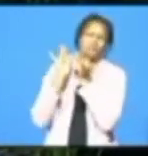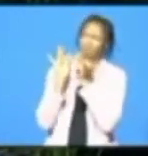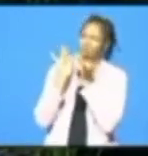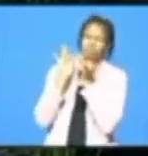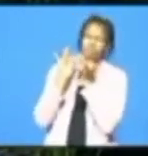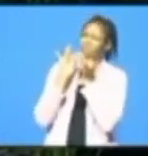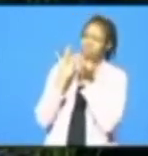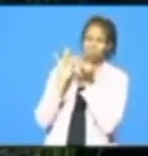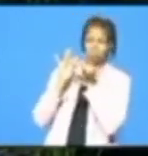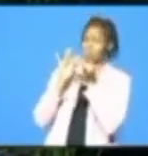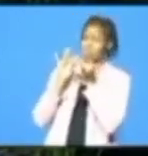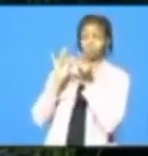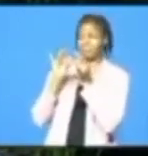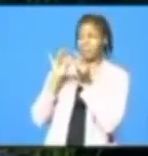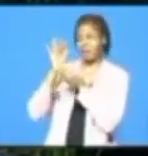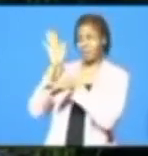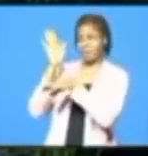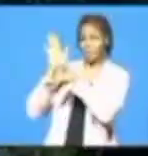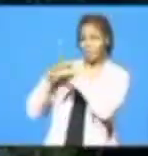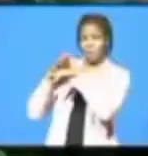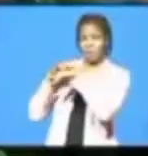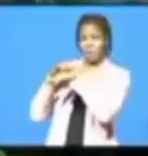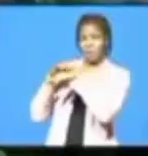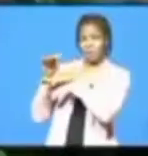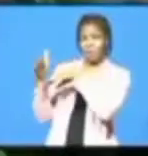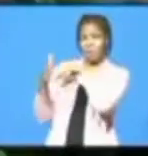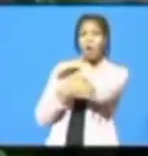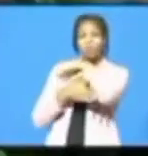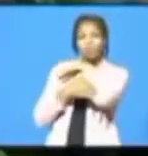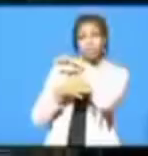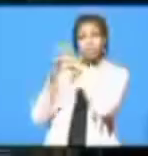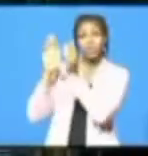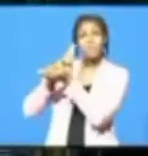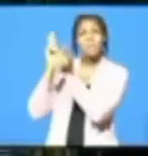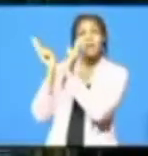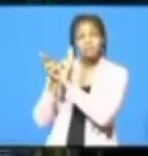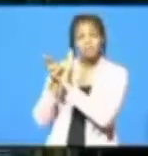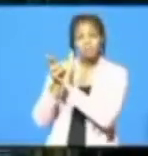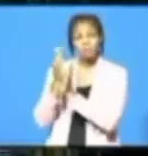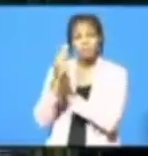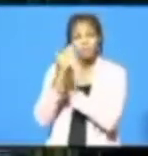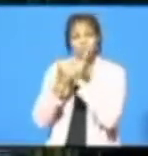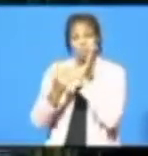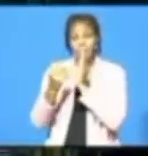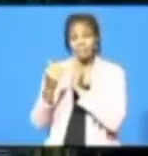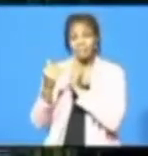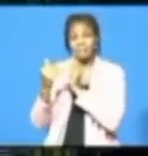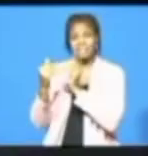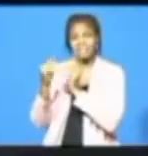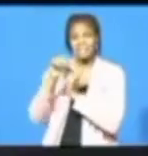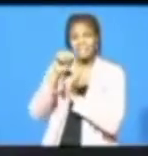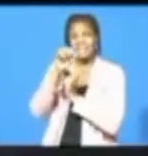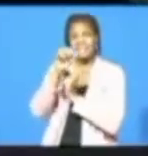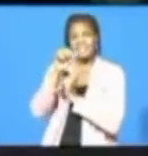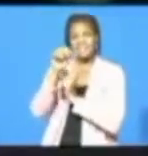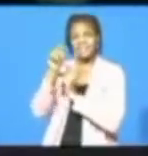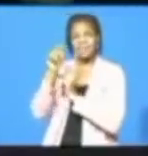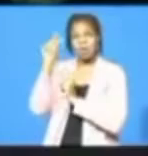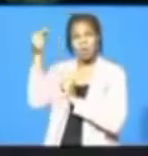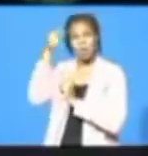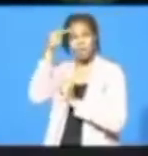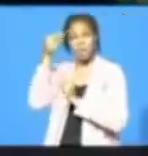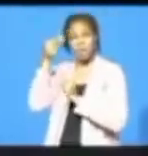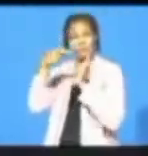he called a country to repentance. Some of the senators got upset